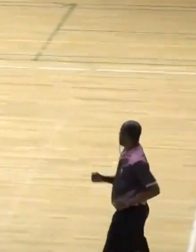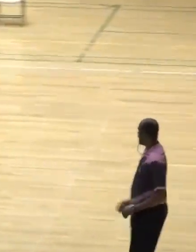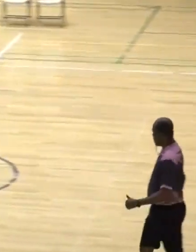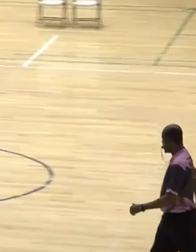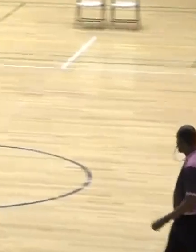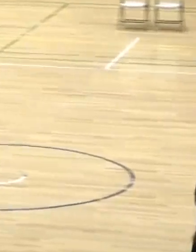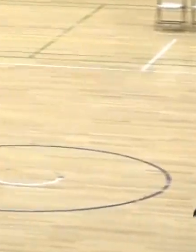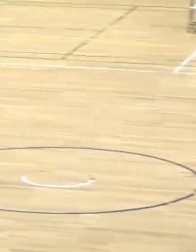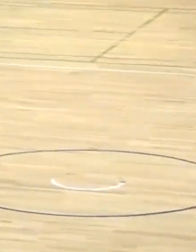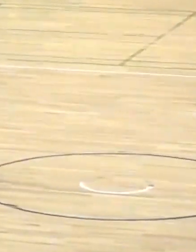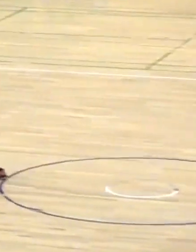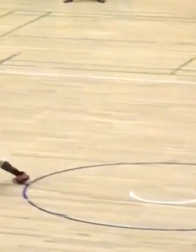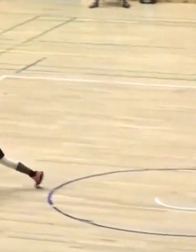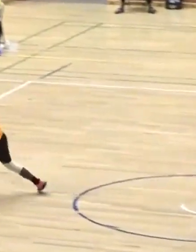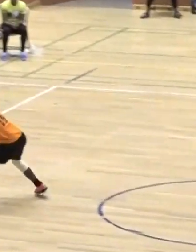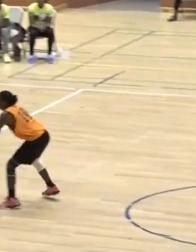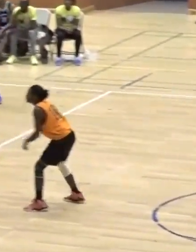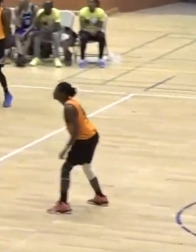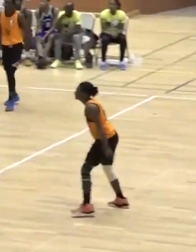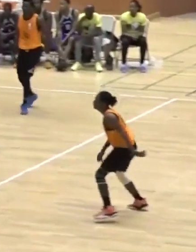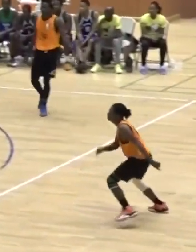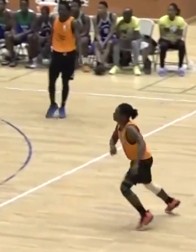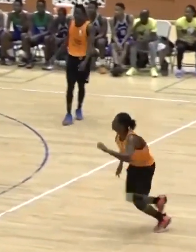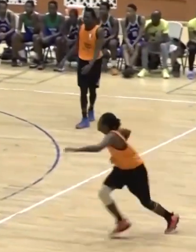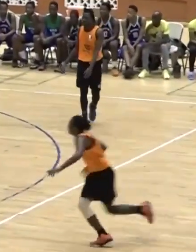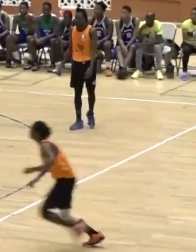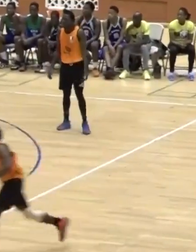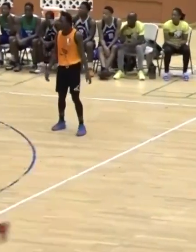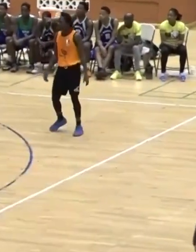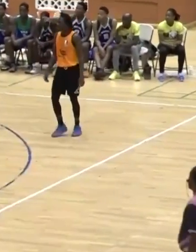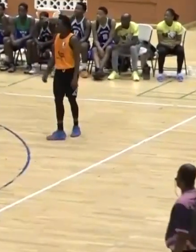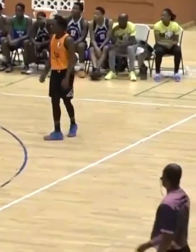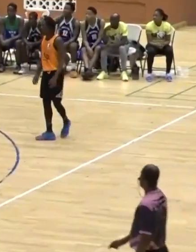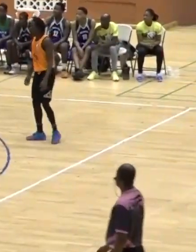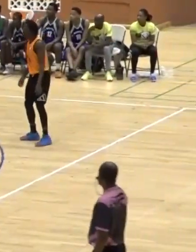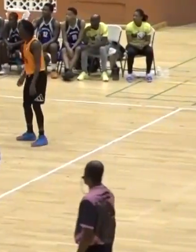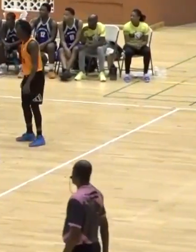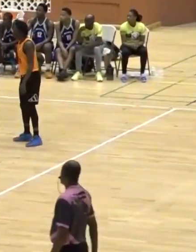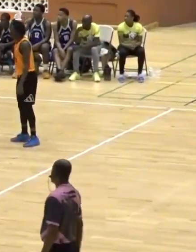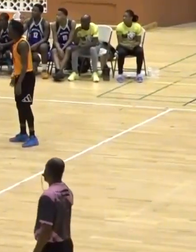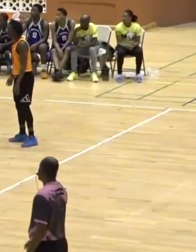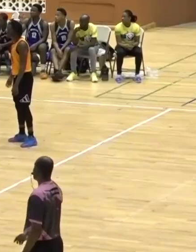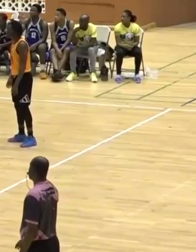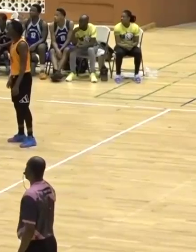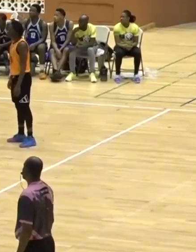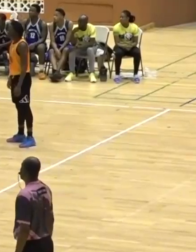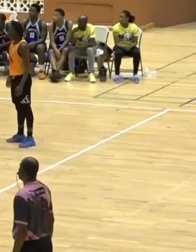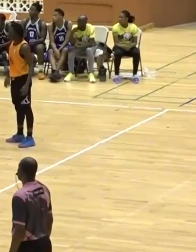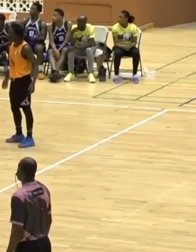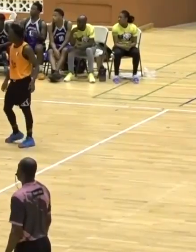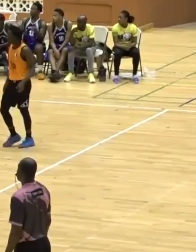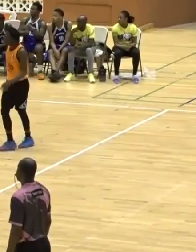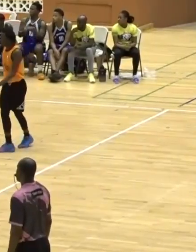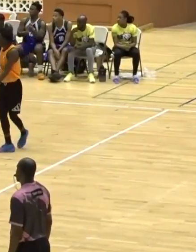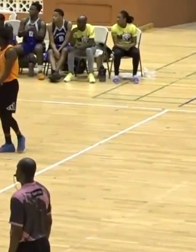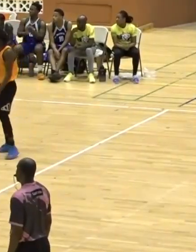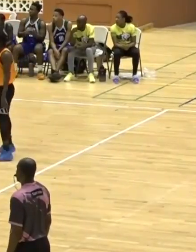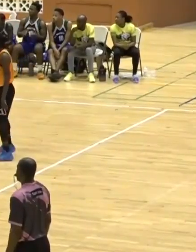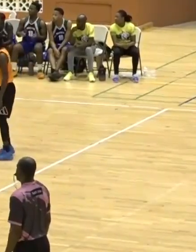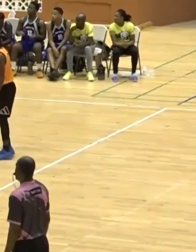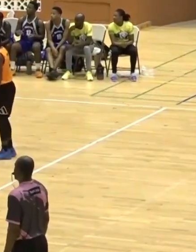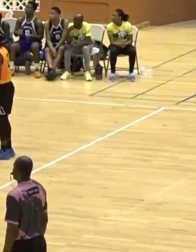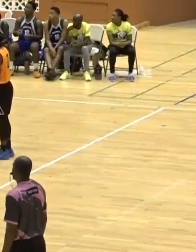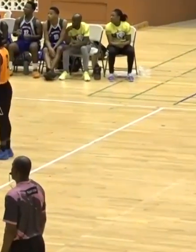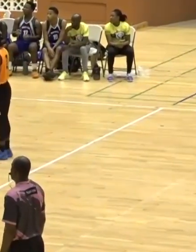points. BCC having some issues with the SMS defense. They were all over this guy till eventually the ball gets